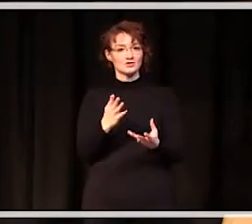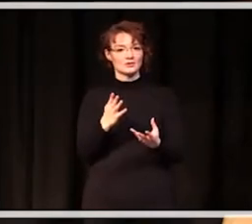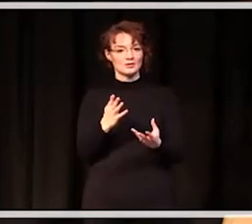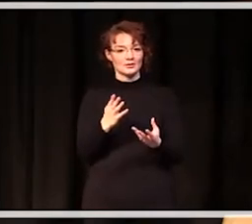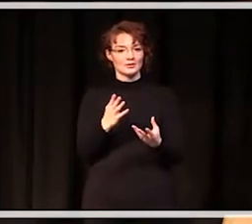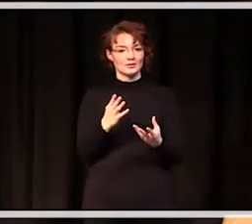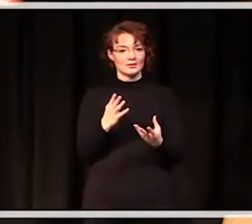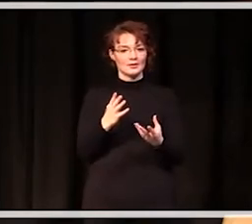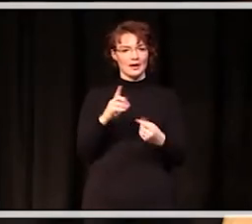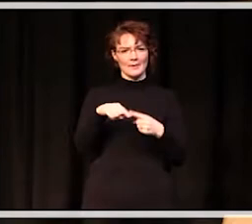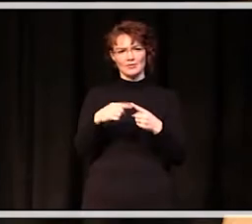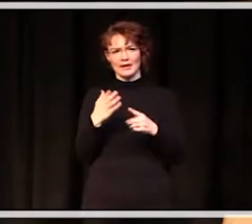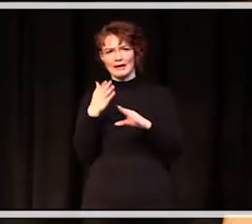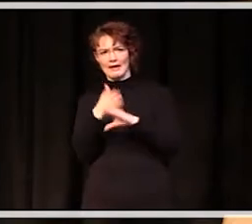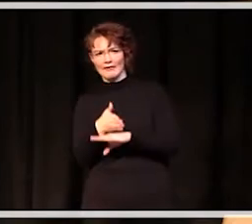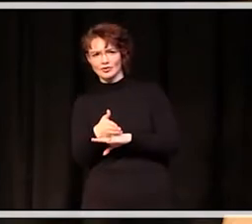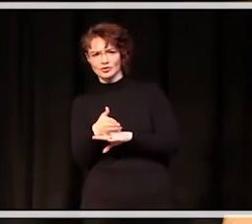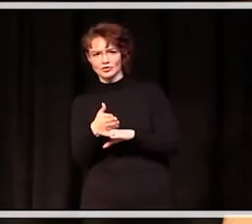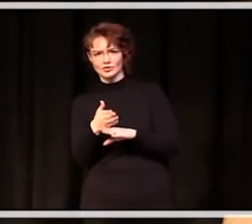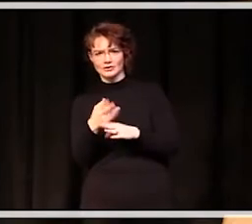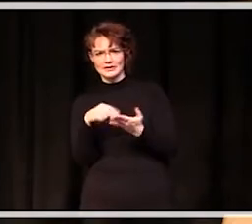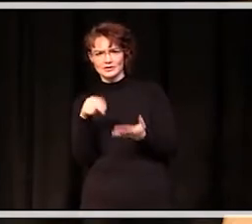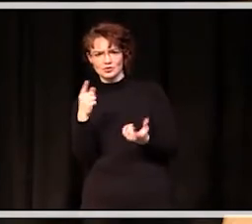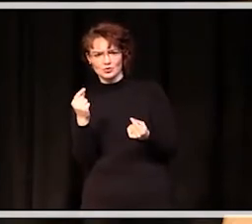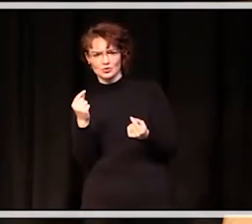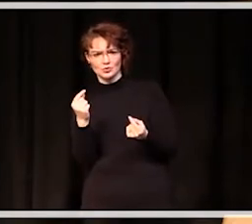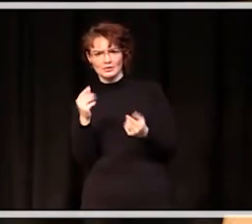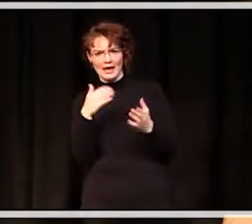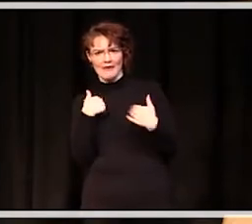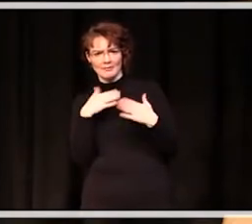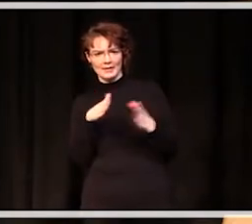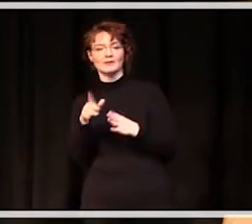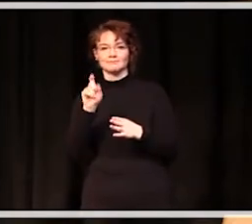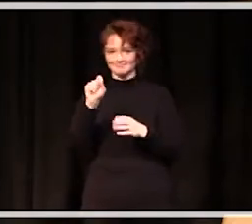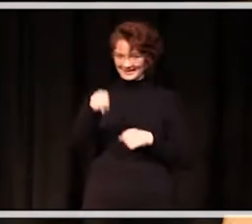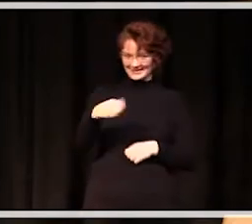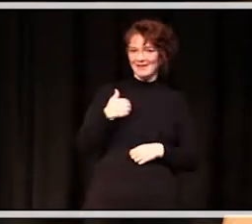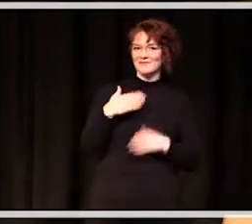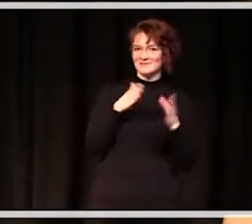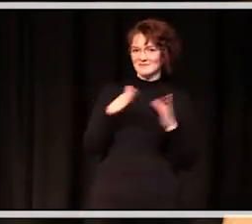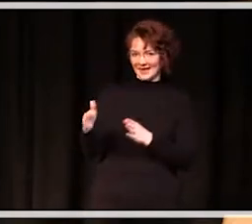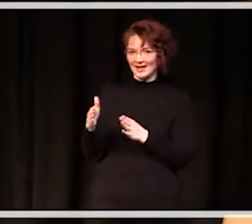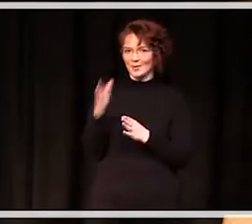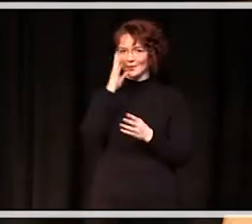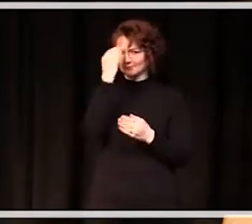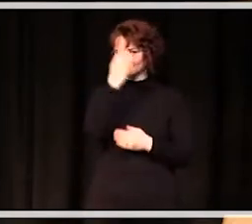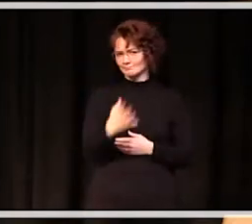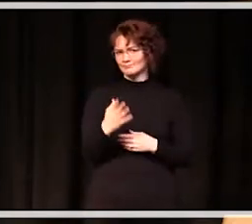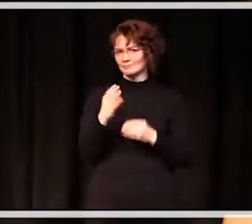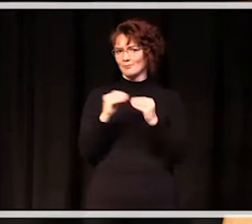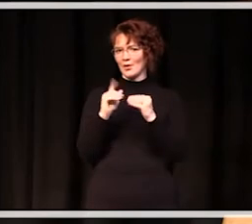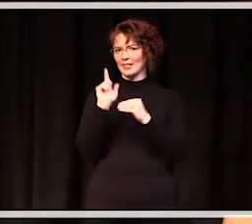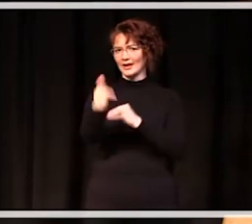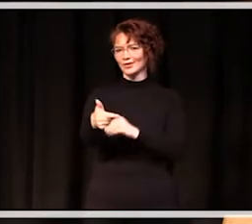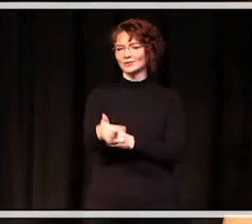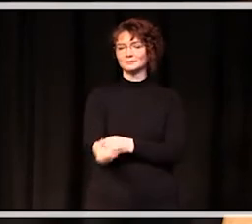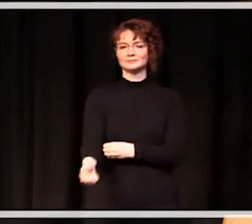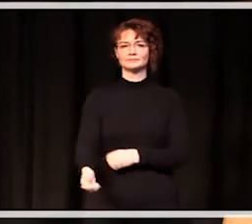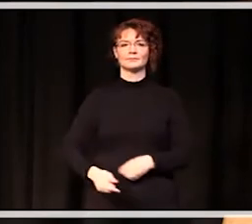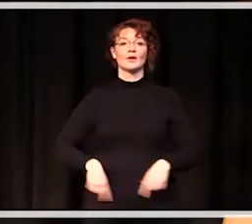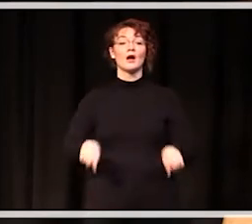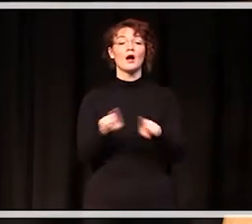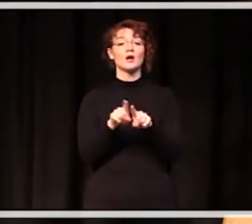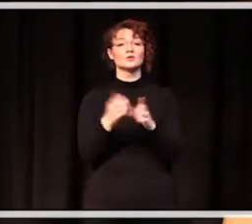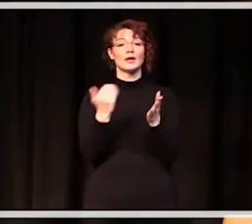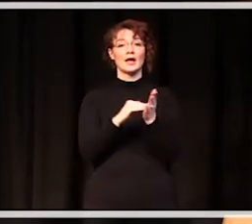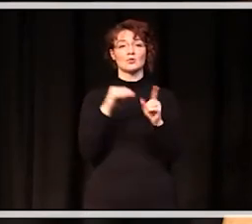so then what about after Easter? Yeah, we got a plan that's brewing, and we'll fill you in on those details later. And also just